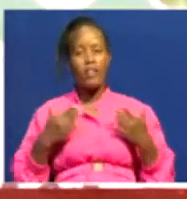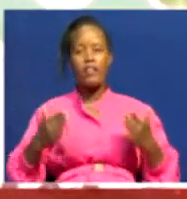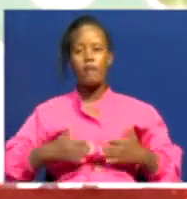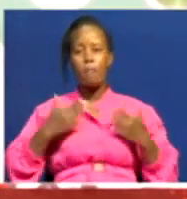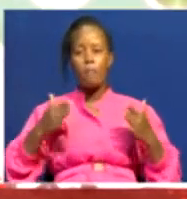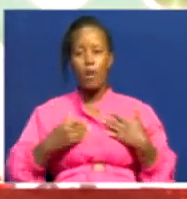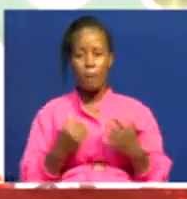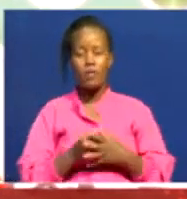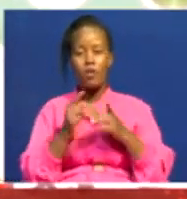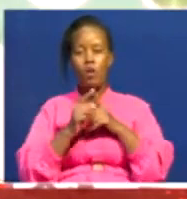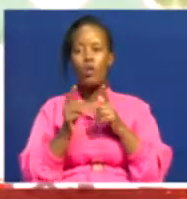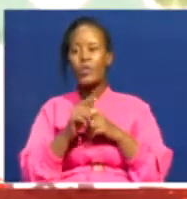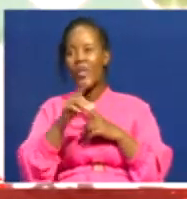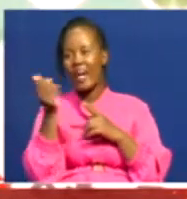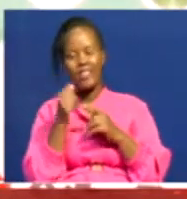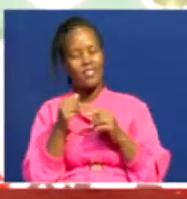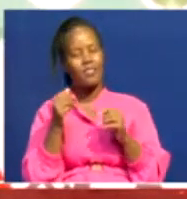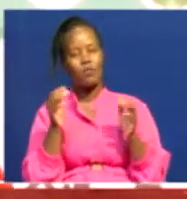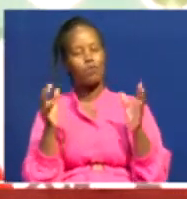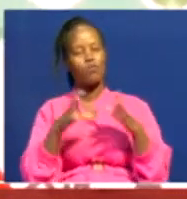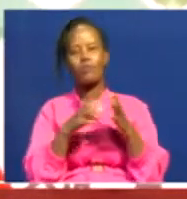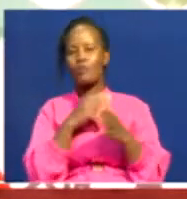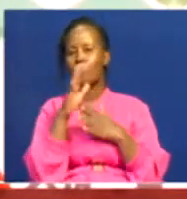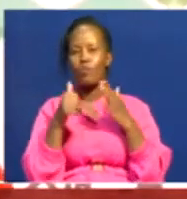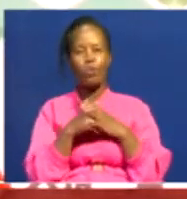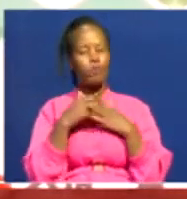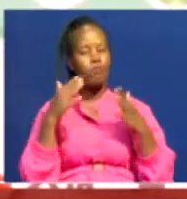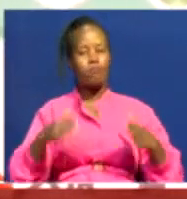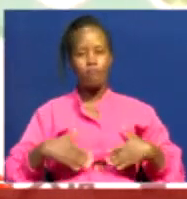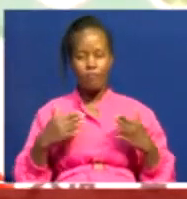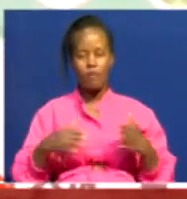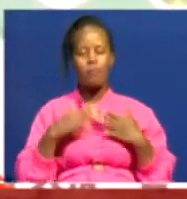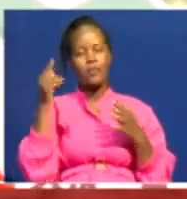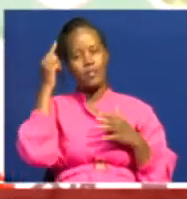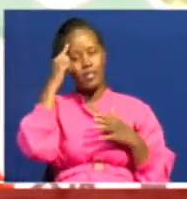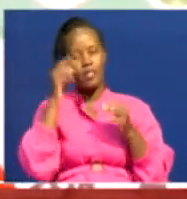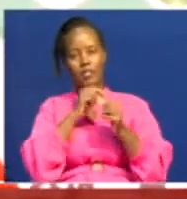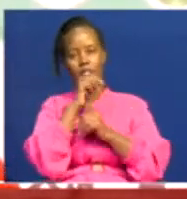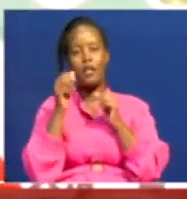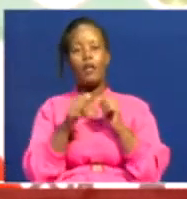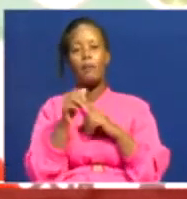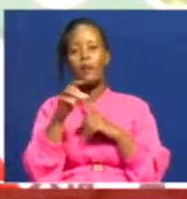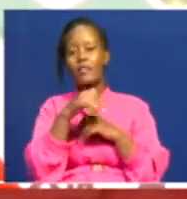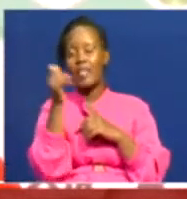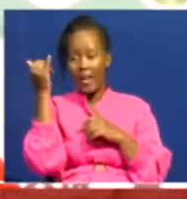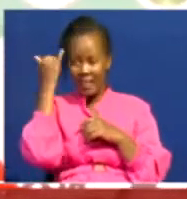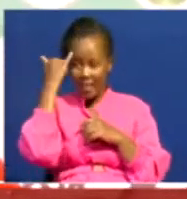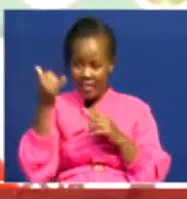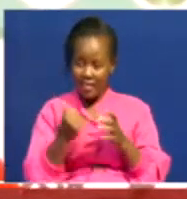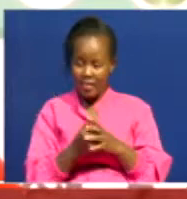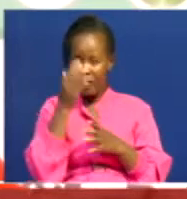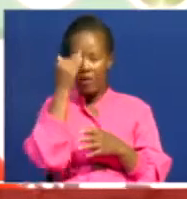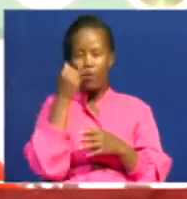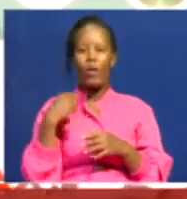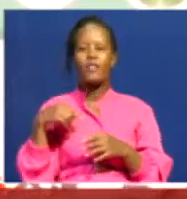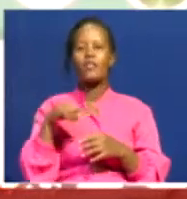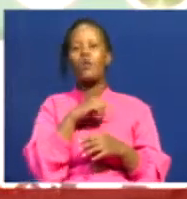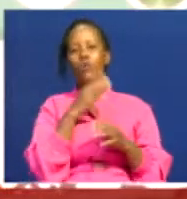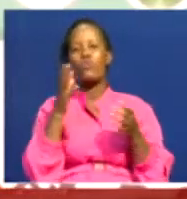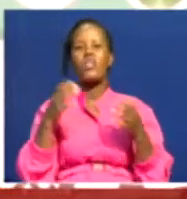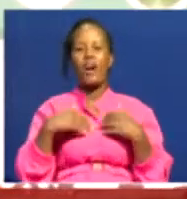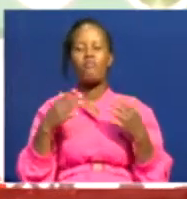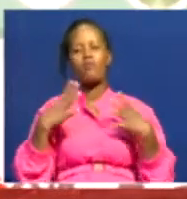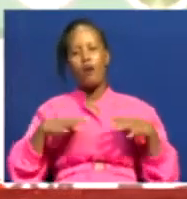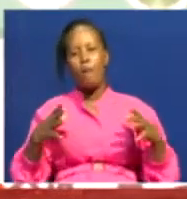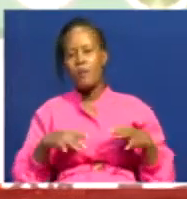of competition from World Athletics, and he's very happy. They are thinking of other ideas that they can give us, because we have the masses. There are people who came to watch.